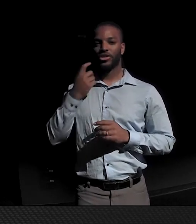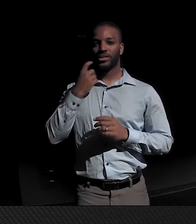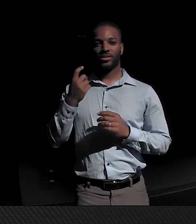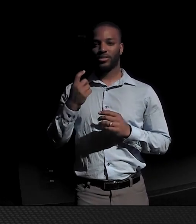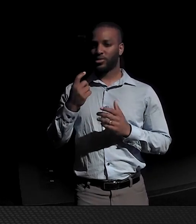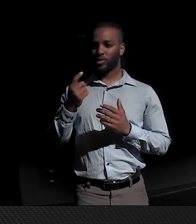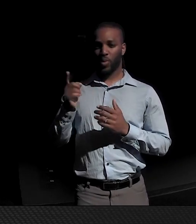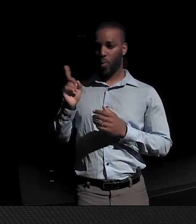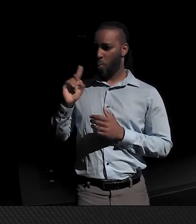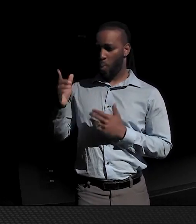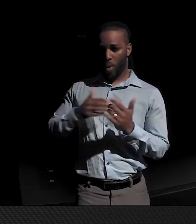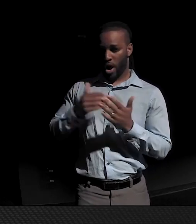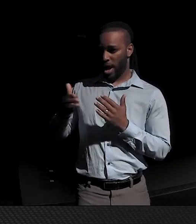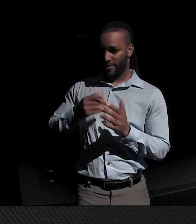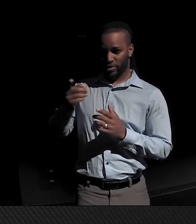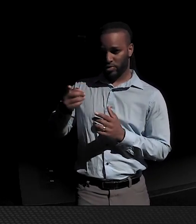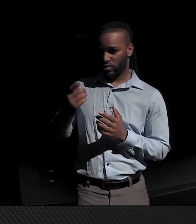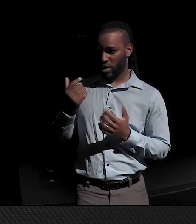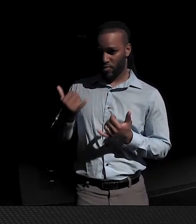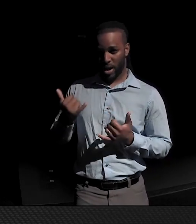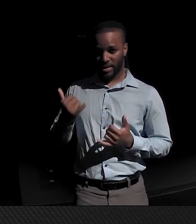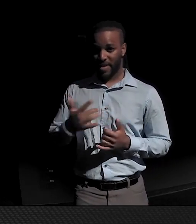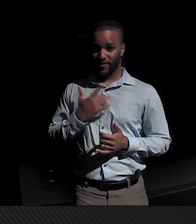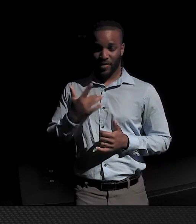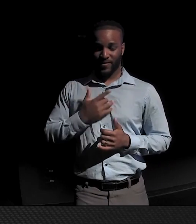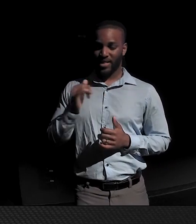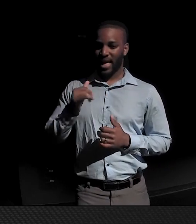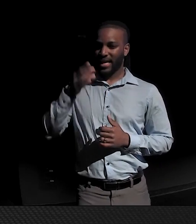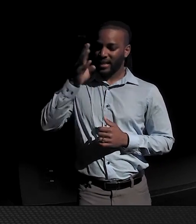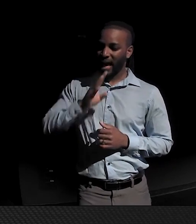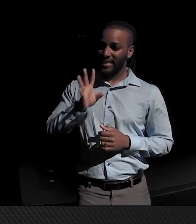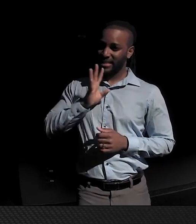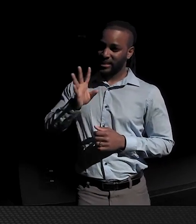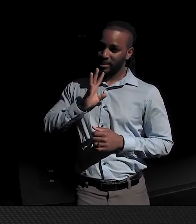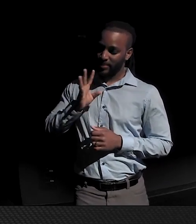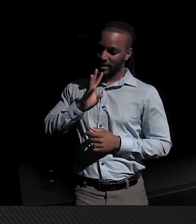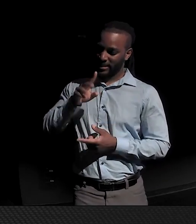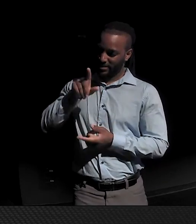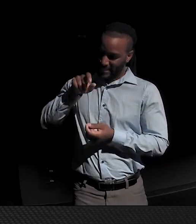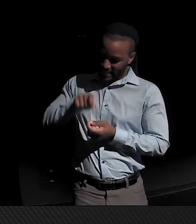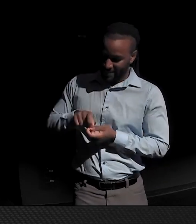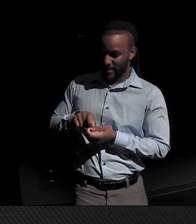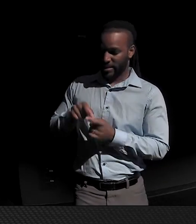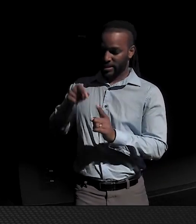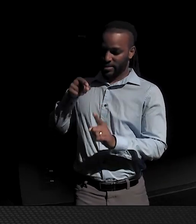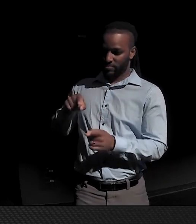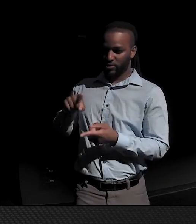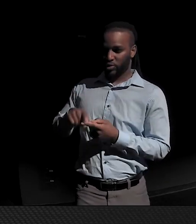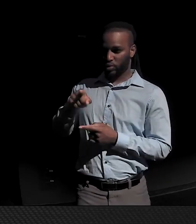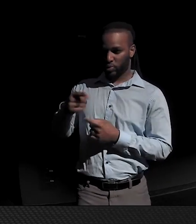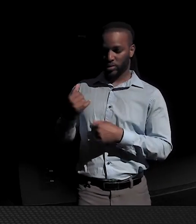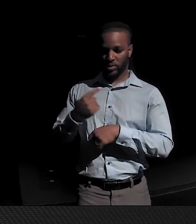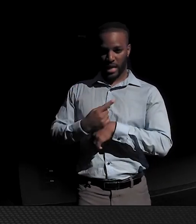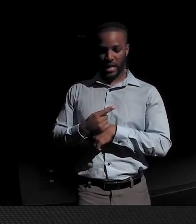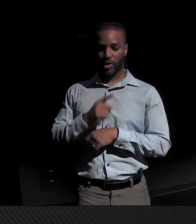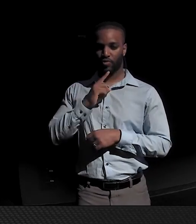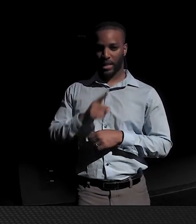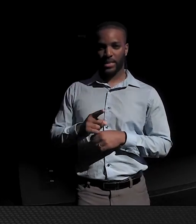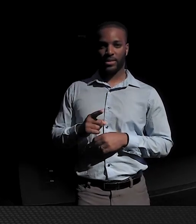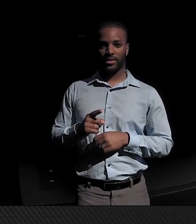just wherever you're at right now, if you feel like that's you, if you feel like God is speaking really specifically to you today in a